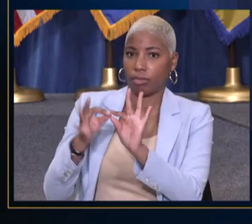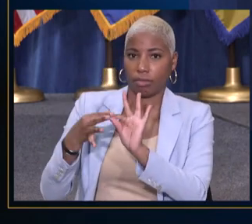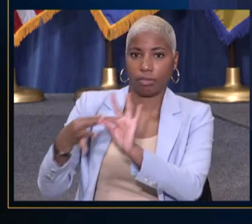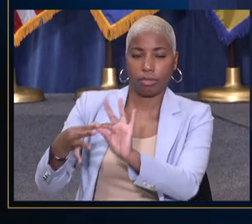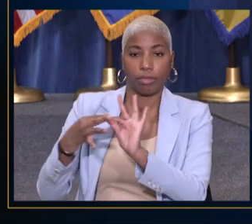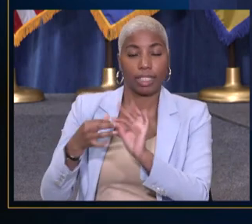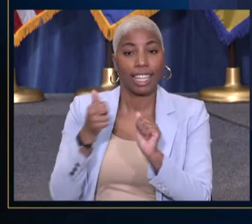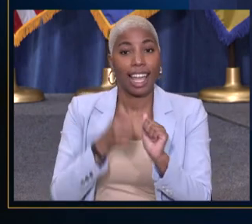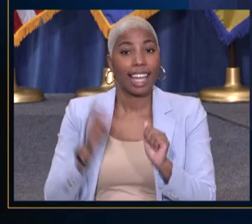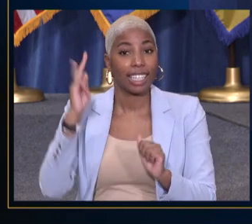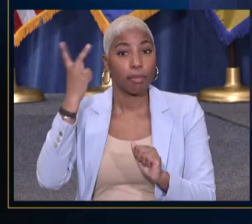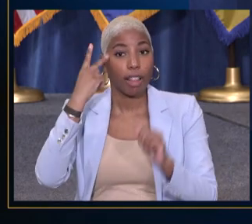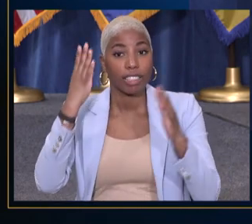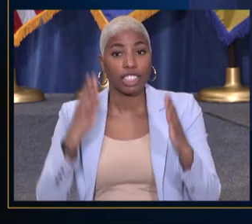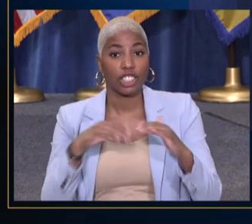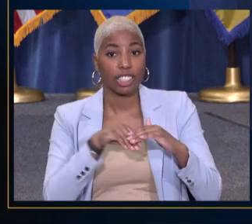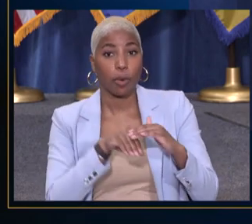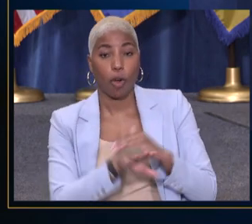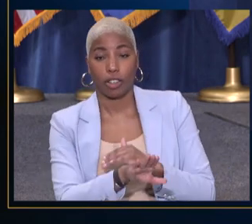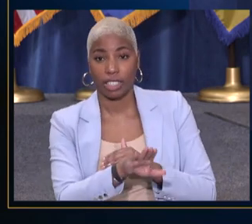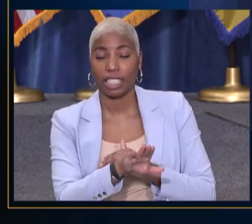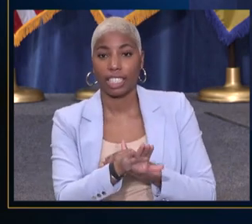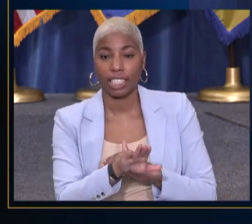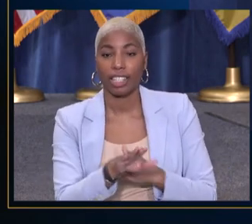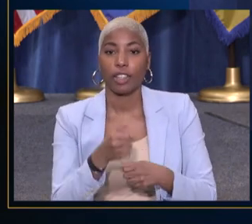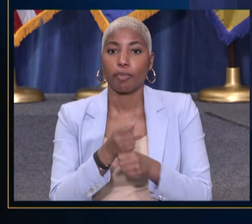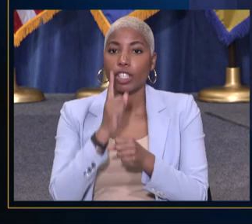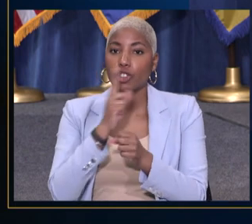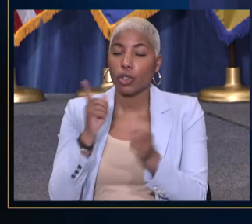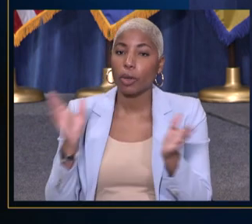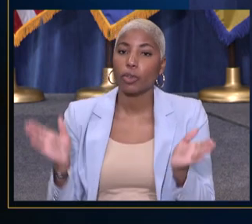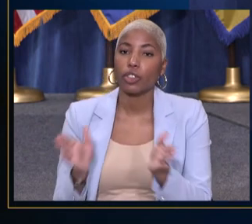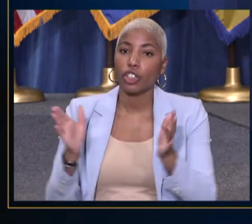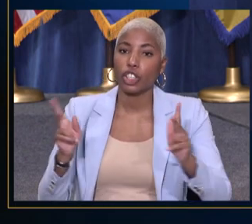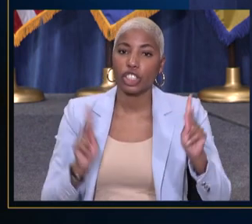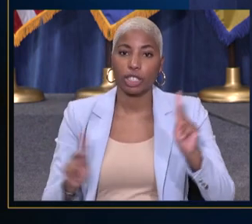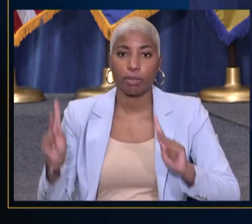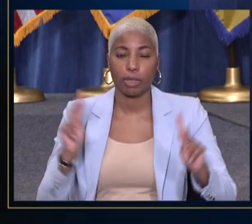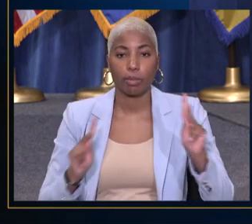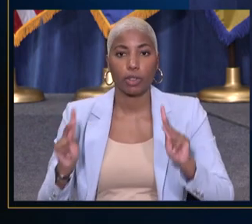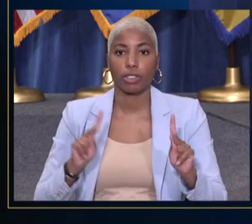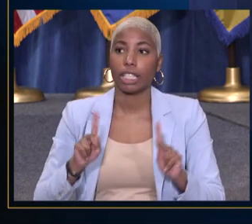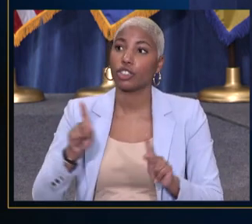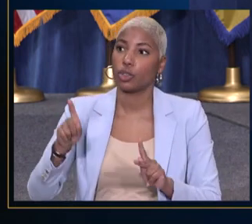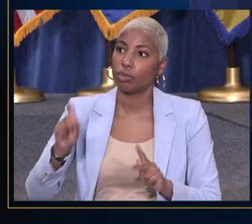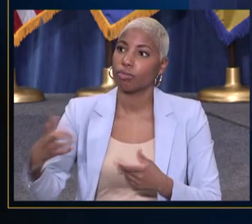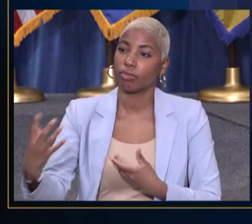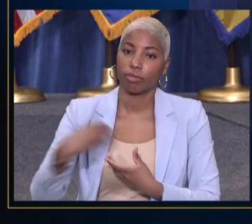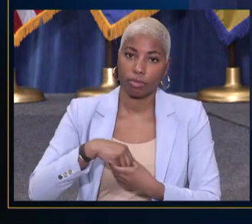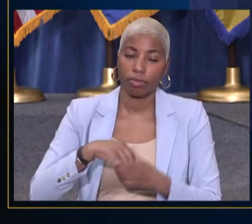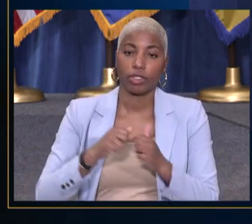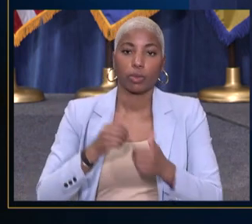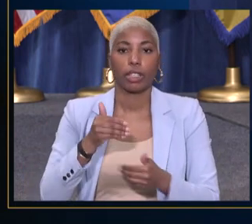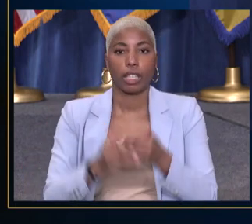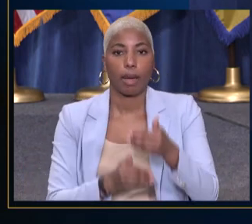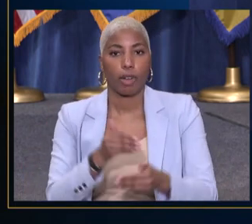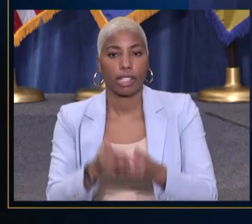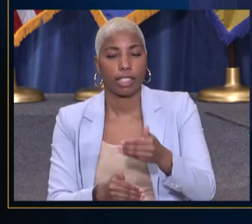who walks in the room. And just making sure that we're encouraging people to stay very, very involved in the